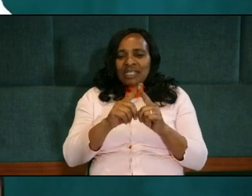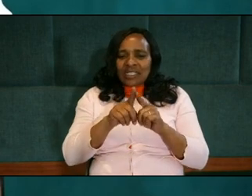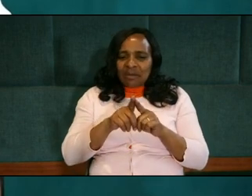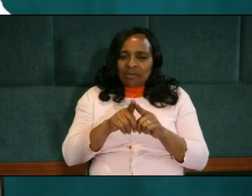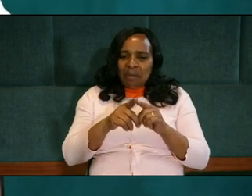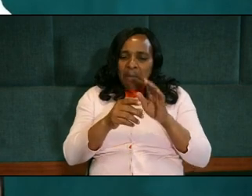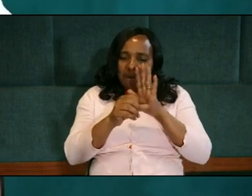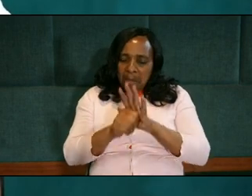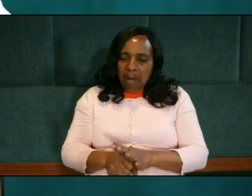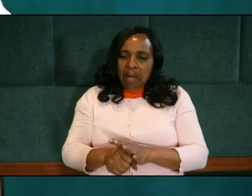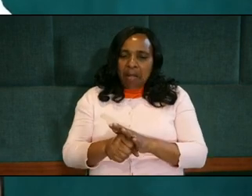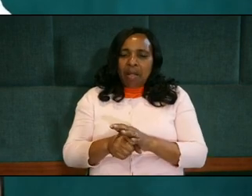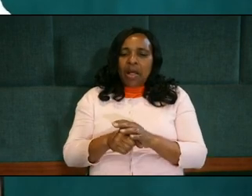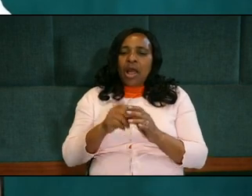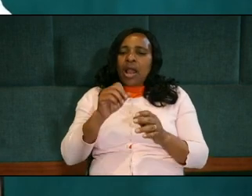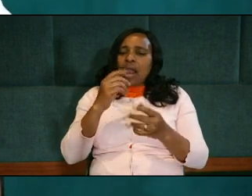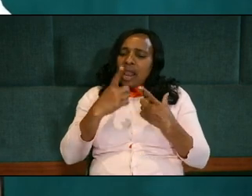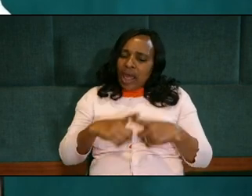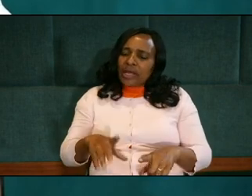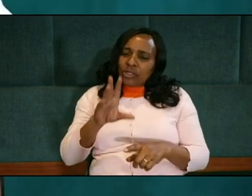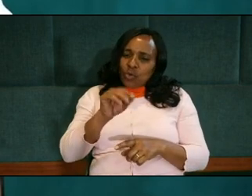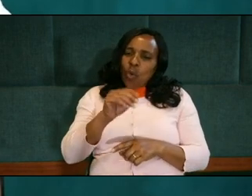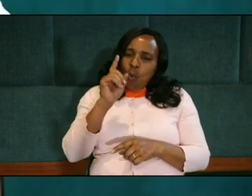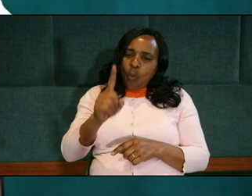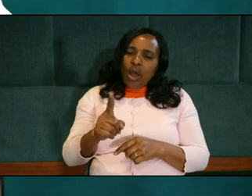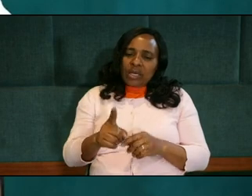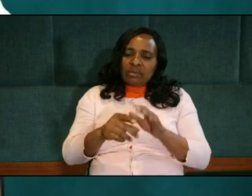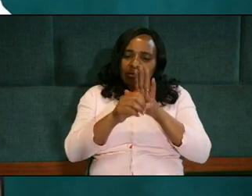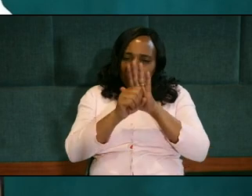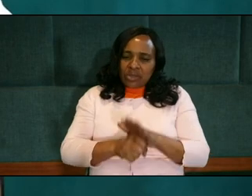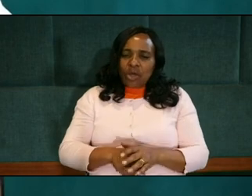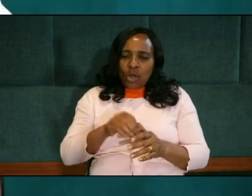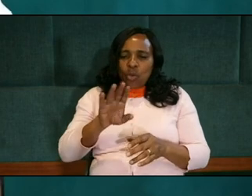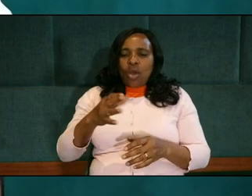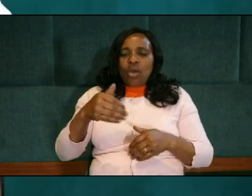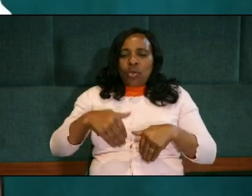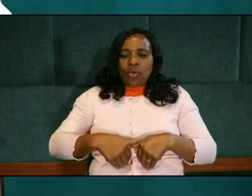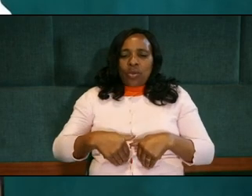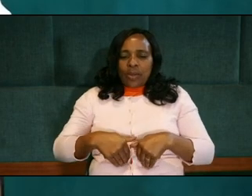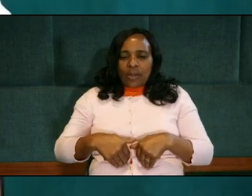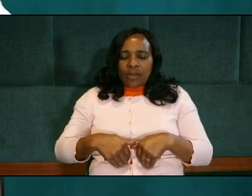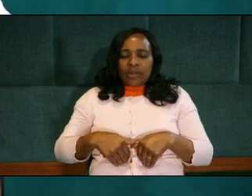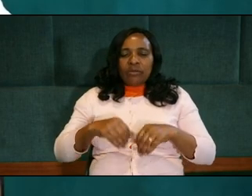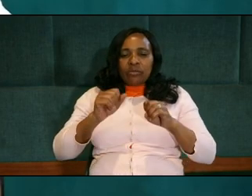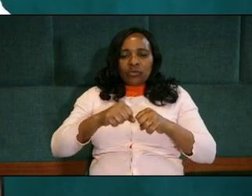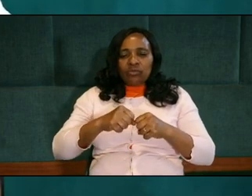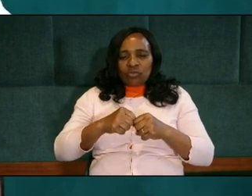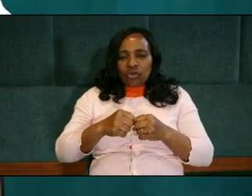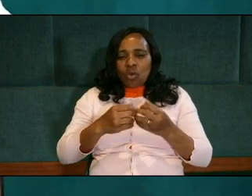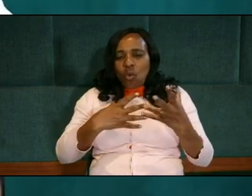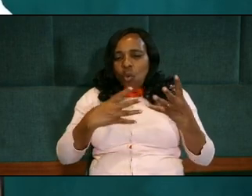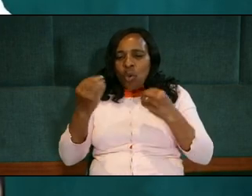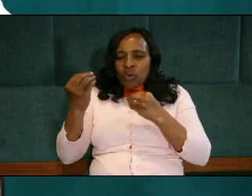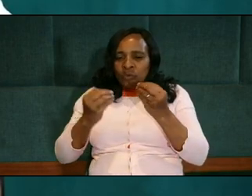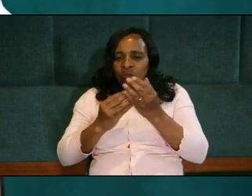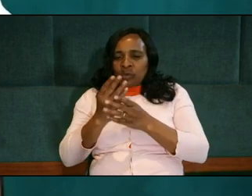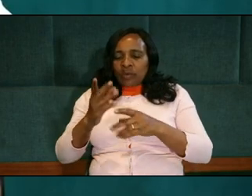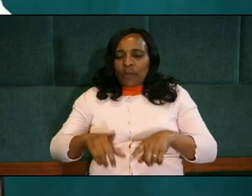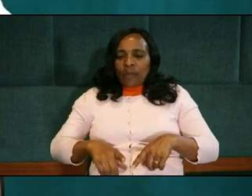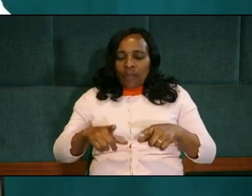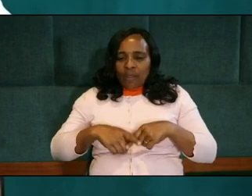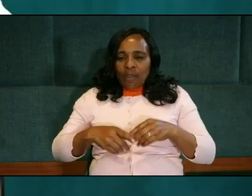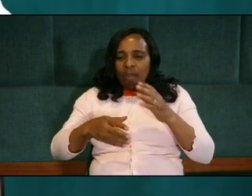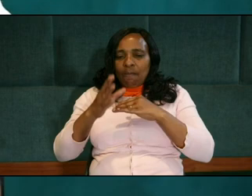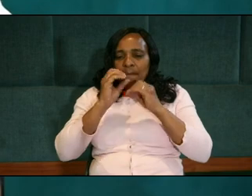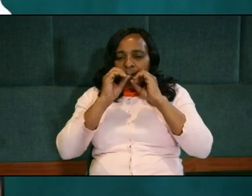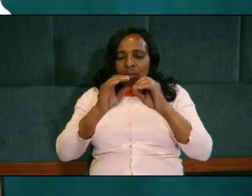let no one despise your youth. And I think you should take that away as well. As you go through life, God may bless